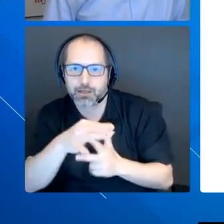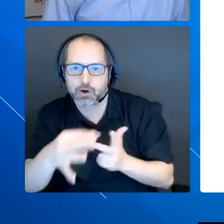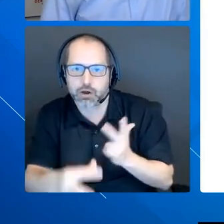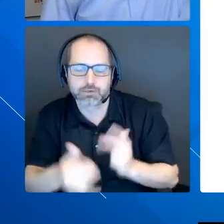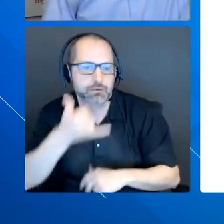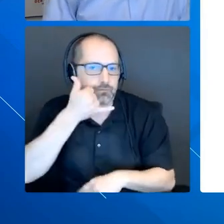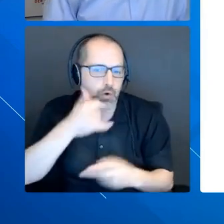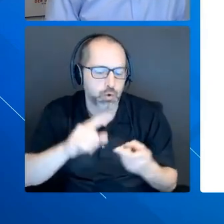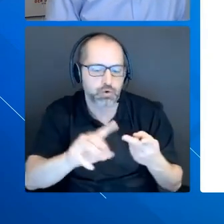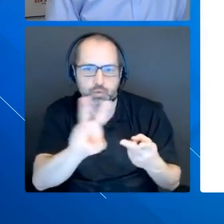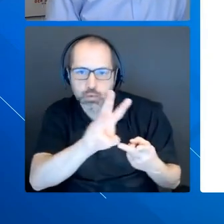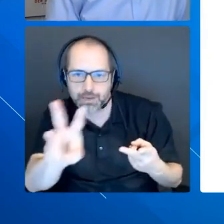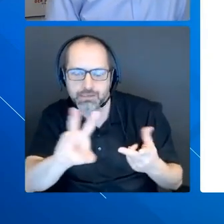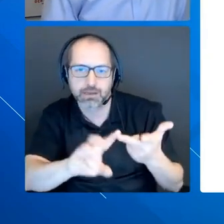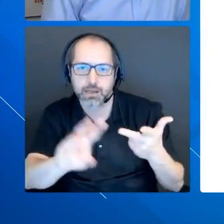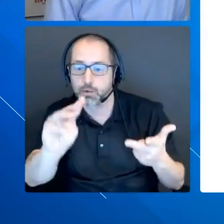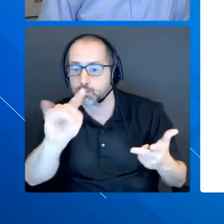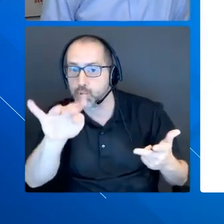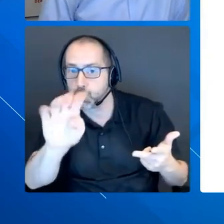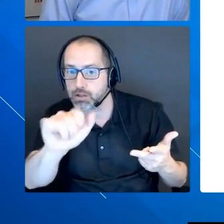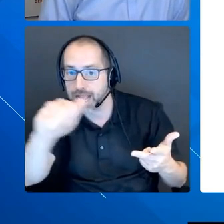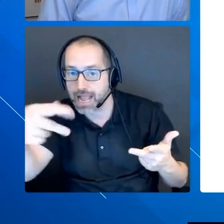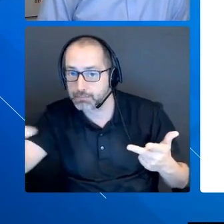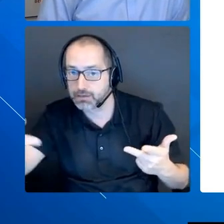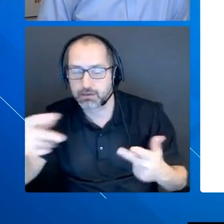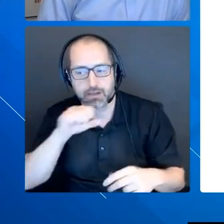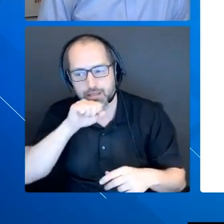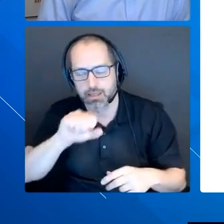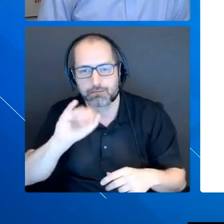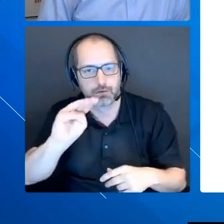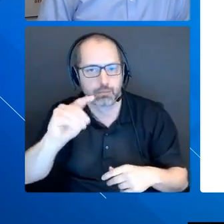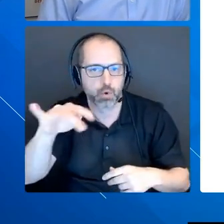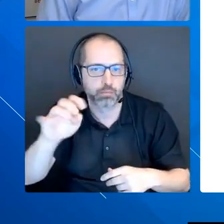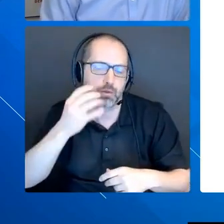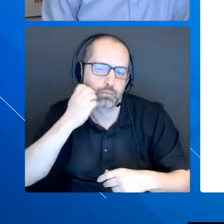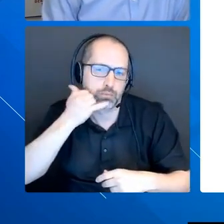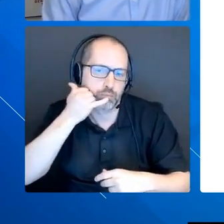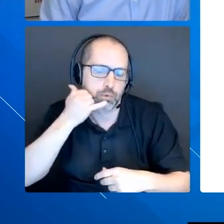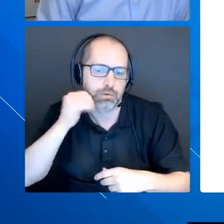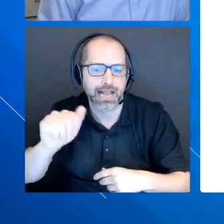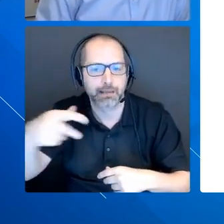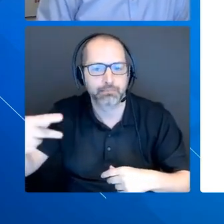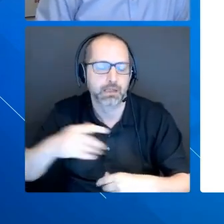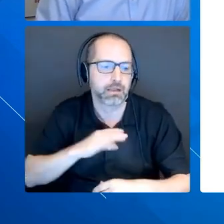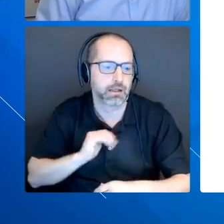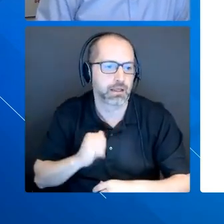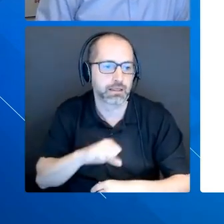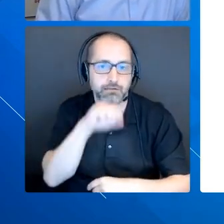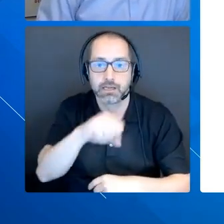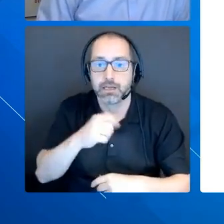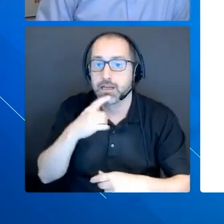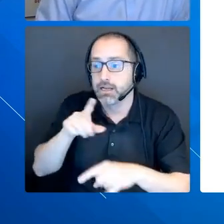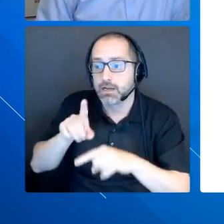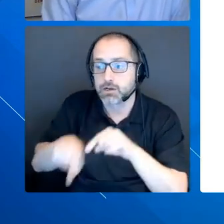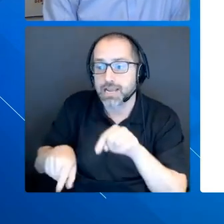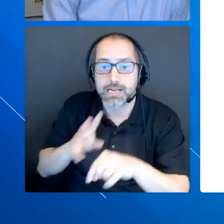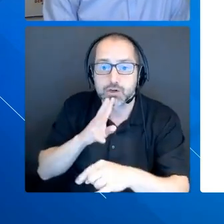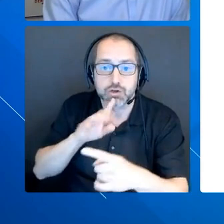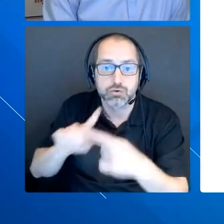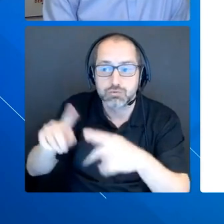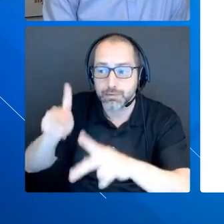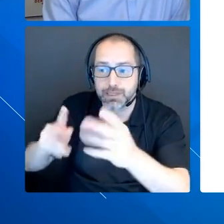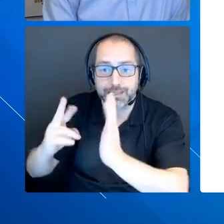a mobile app. I love my mobile apps. I can't talk to the people at your registration desk. Still need to register. I use apps.